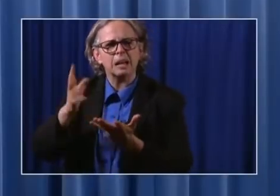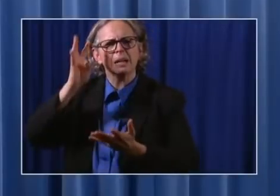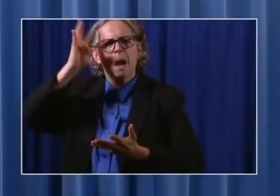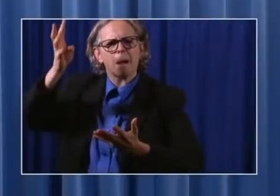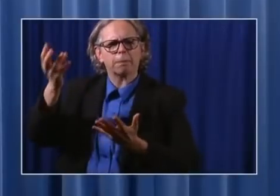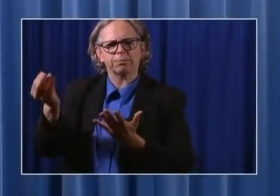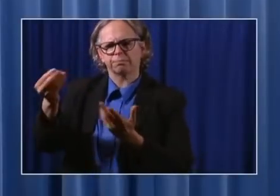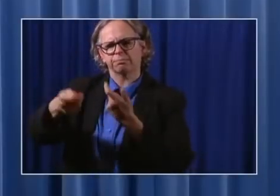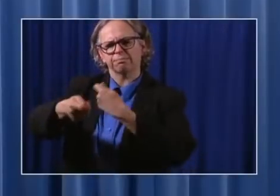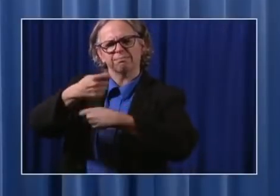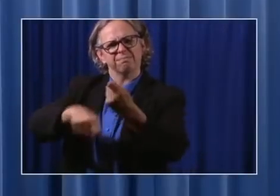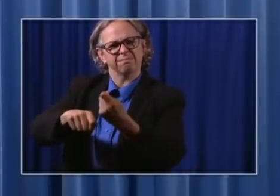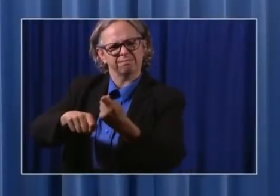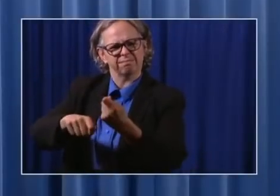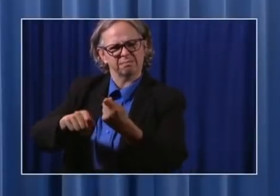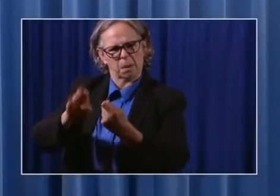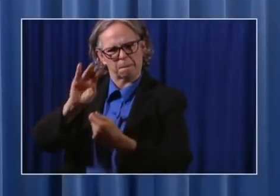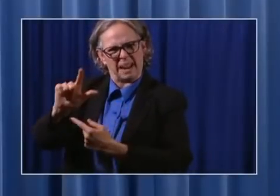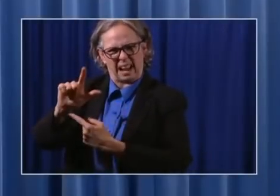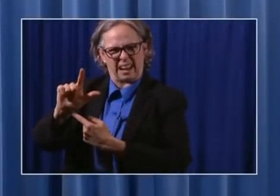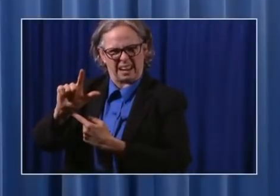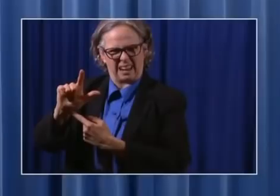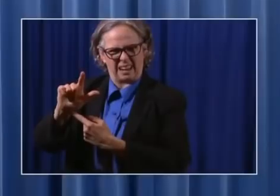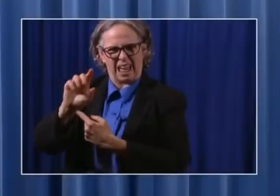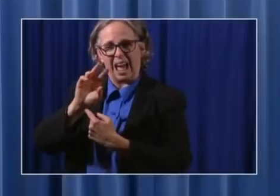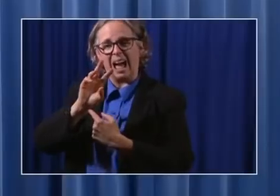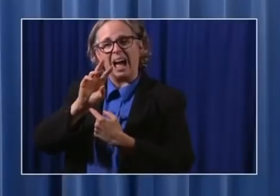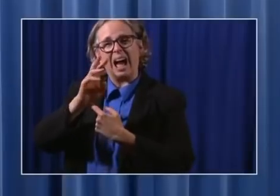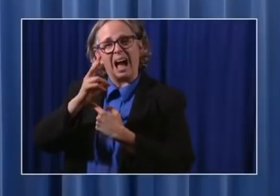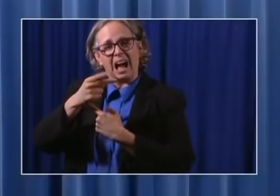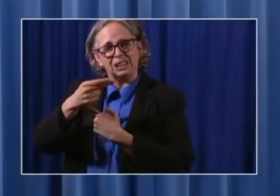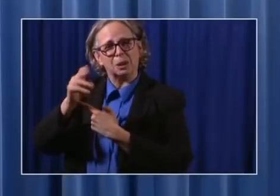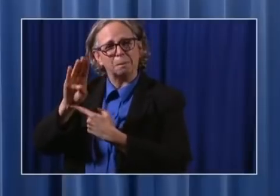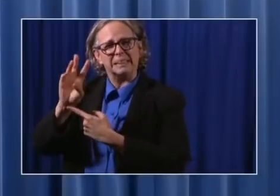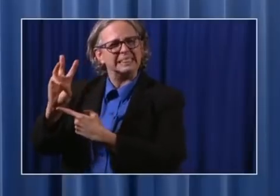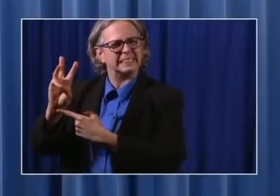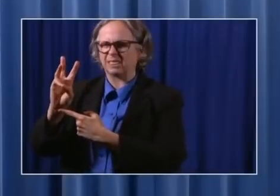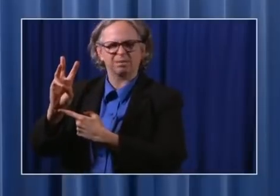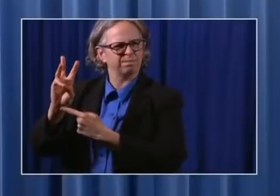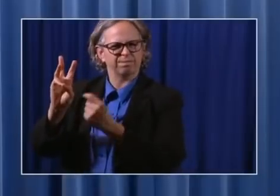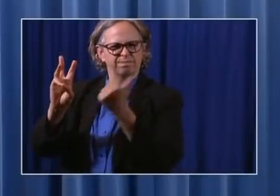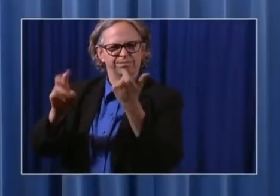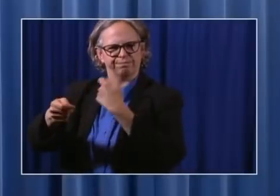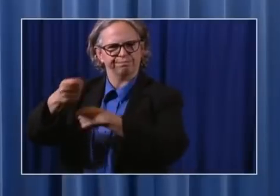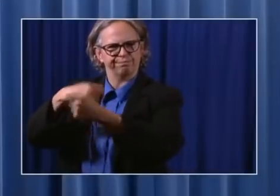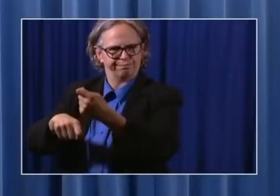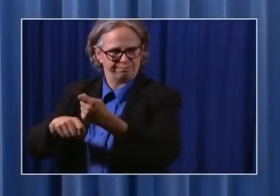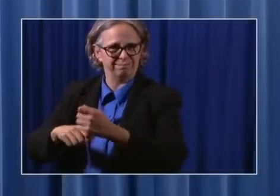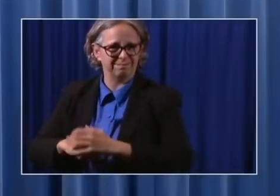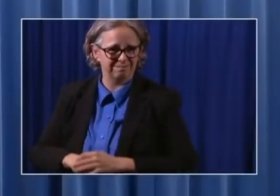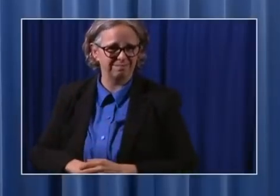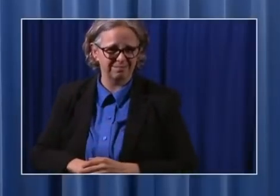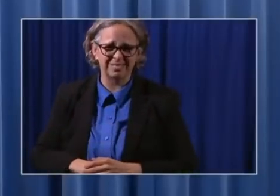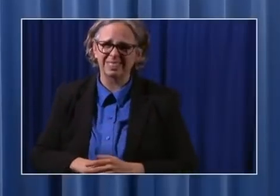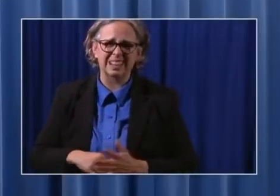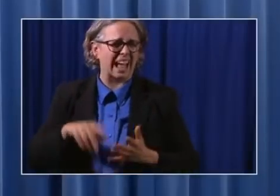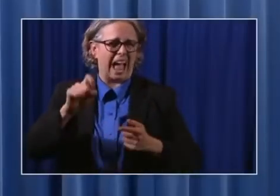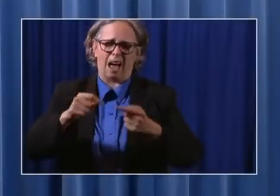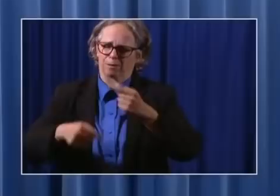something that this legislature will work its will on. So you have to reverse the process and go